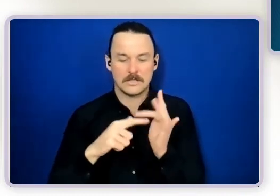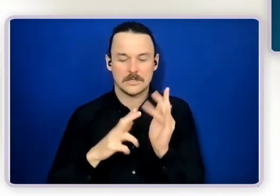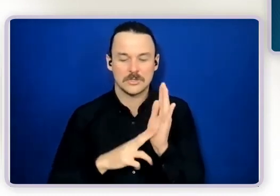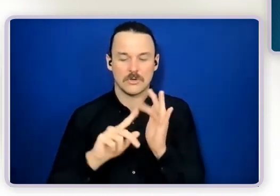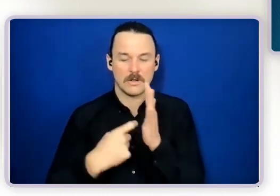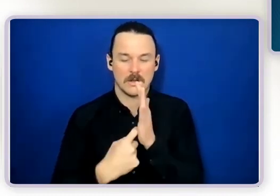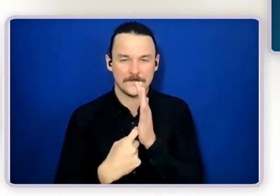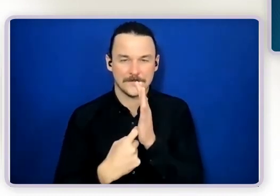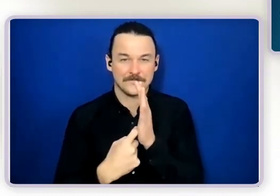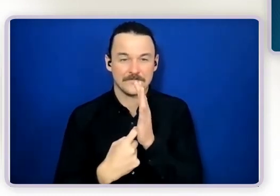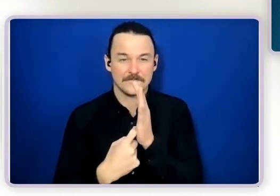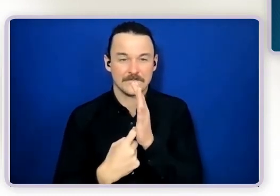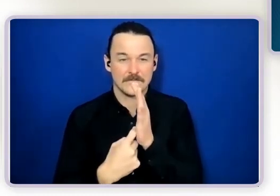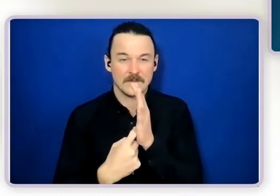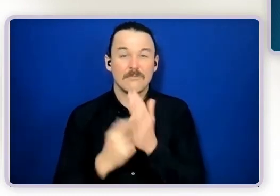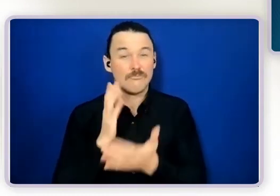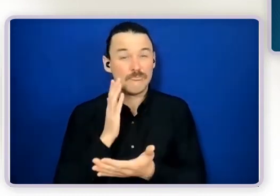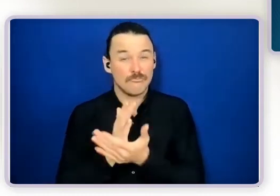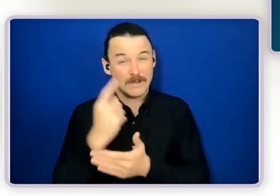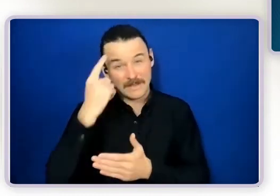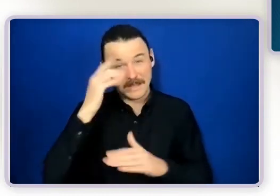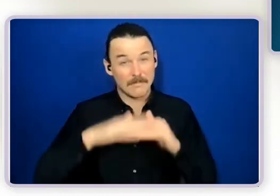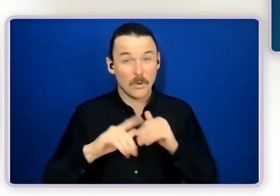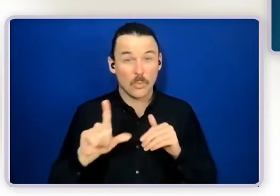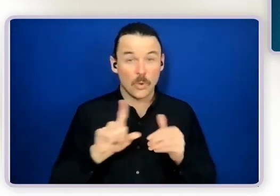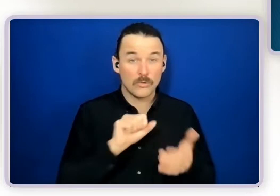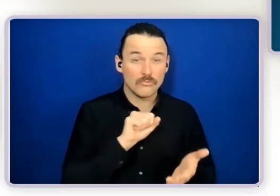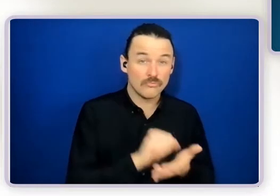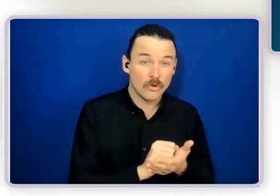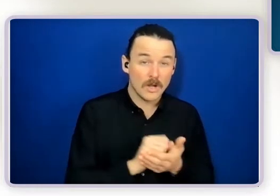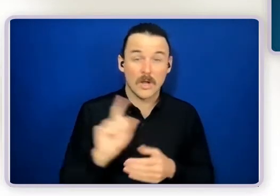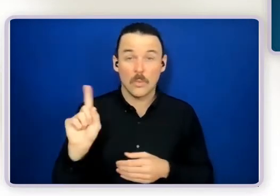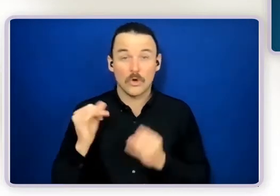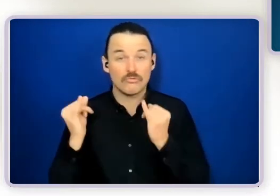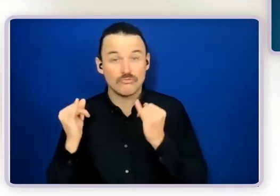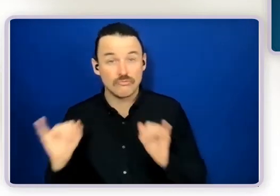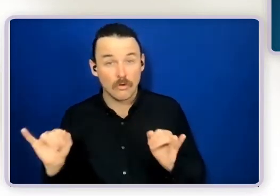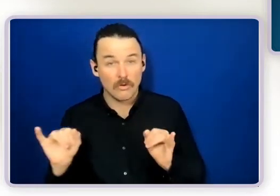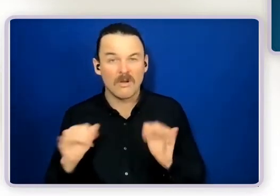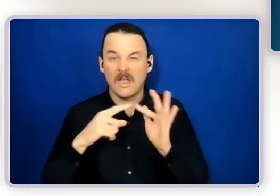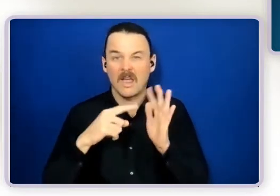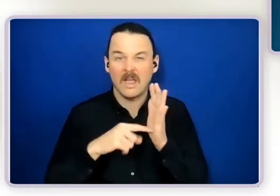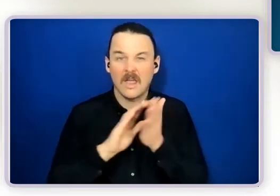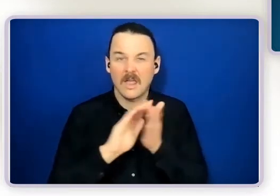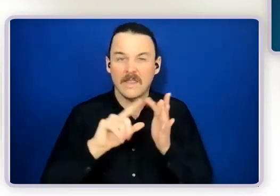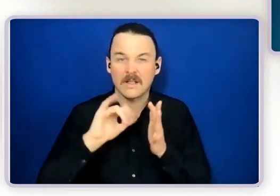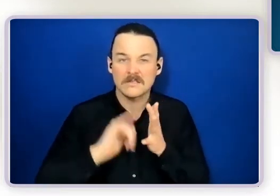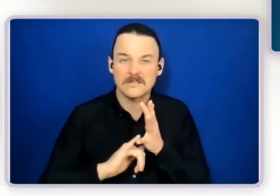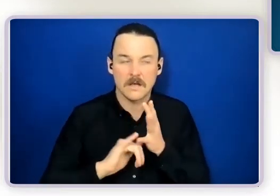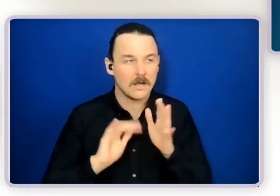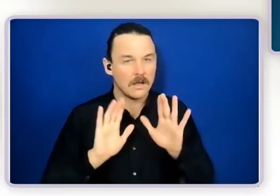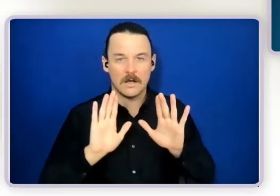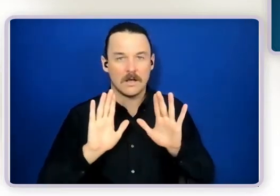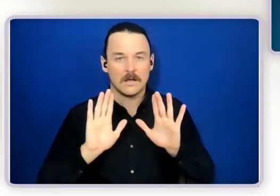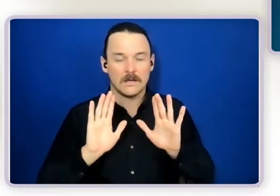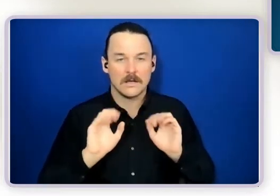it's a minefield, because you wouldn't, in medicine, allow people who are underqualified